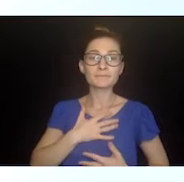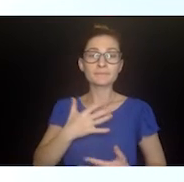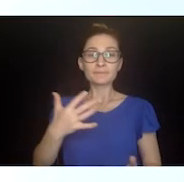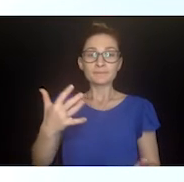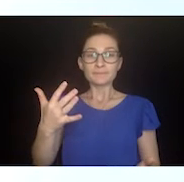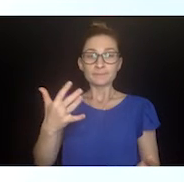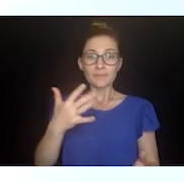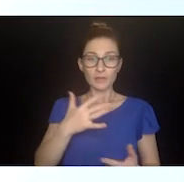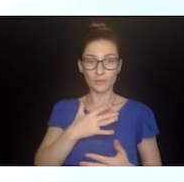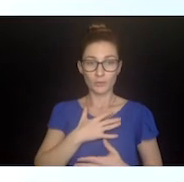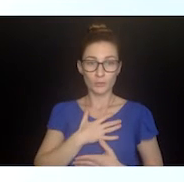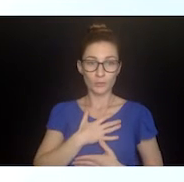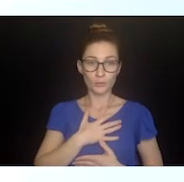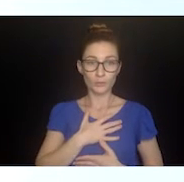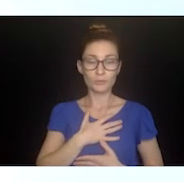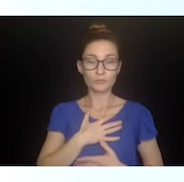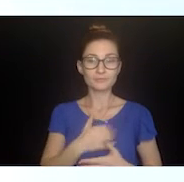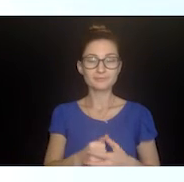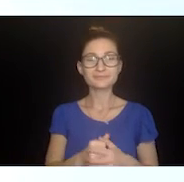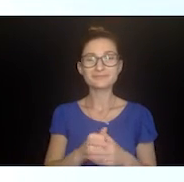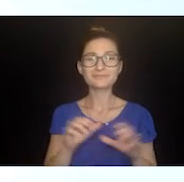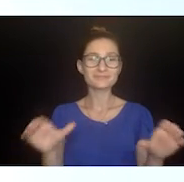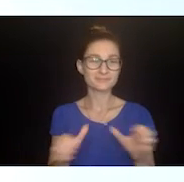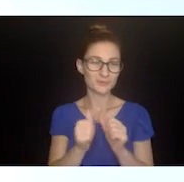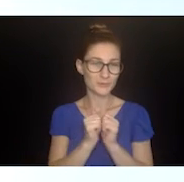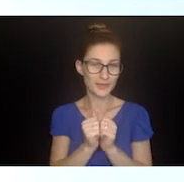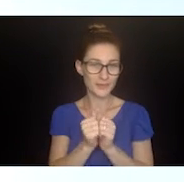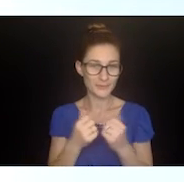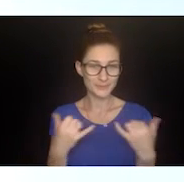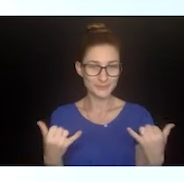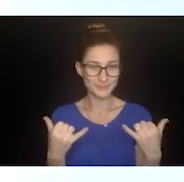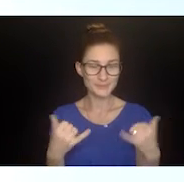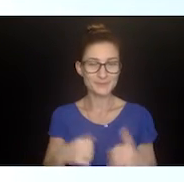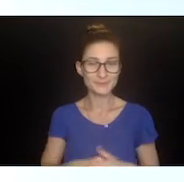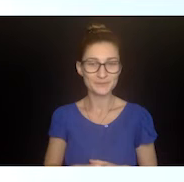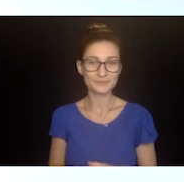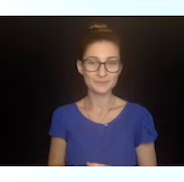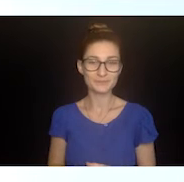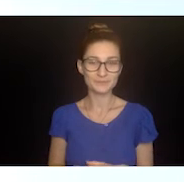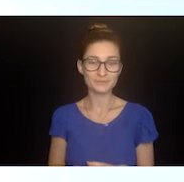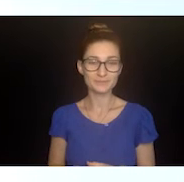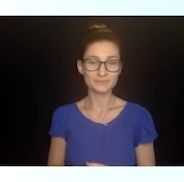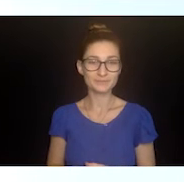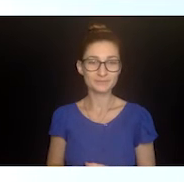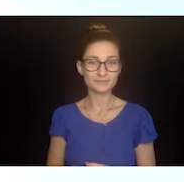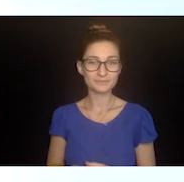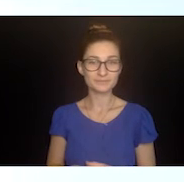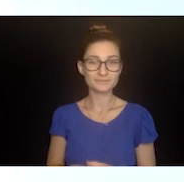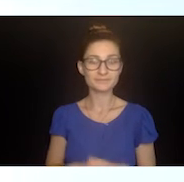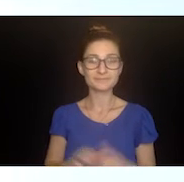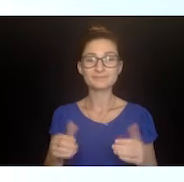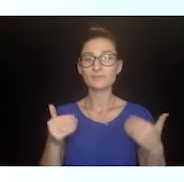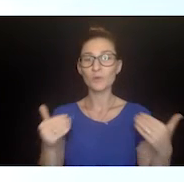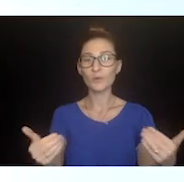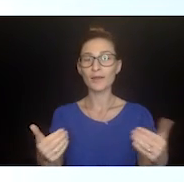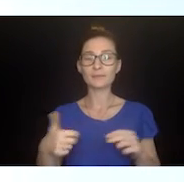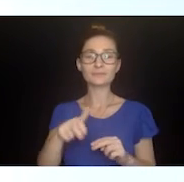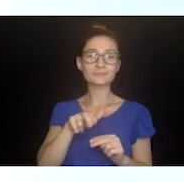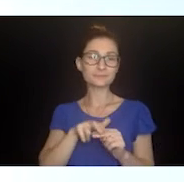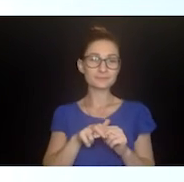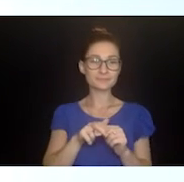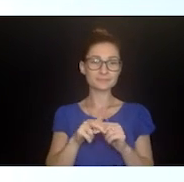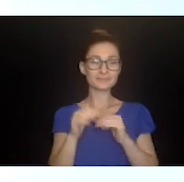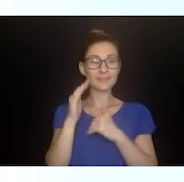breathe in and out. And so let's just do this together in this moment. So just go ahead and